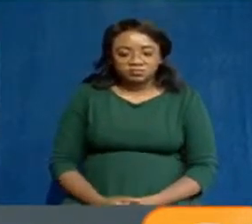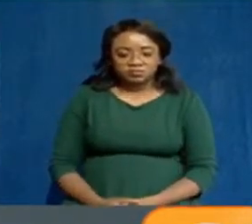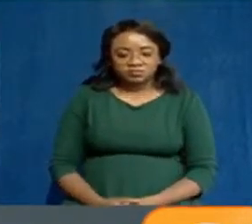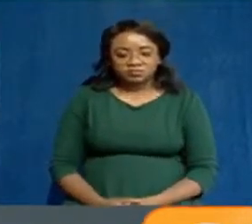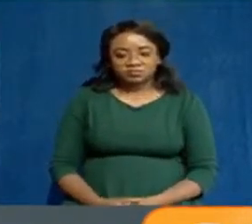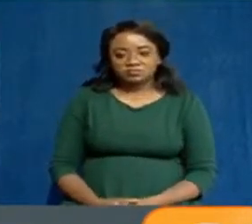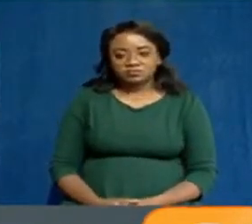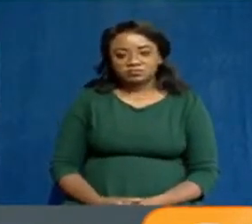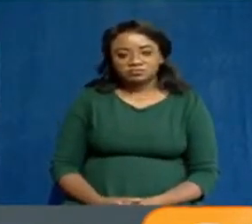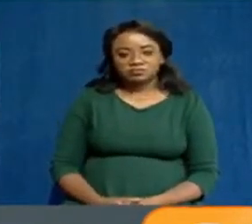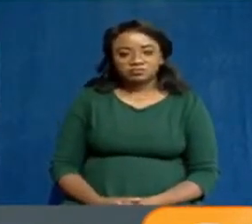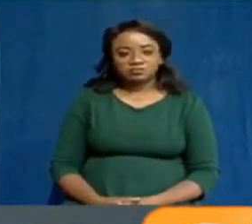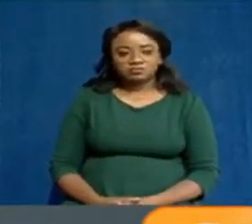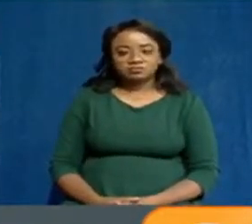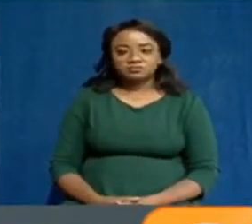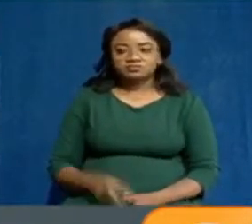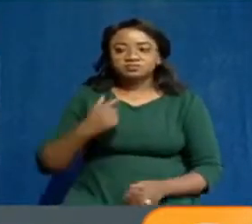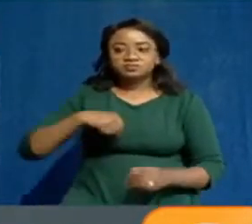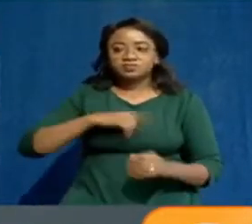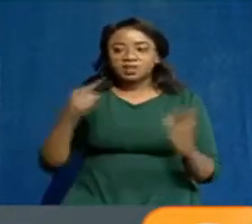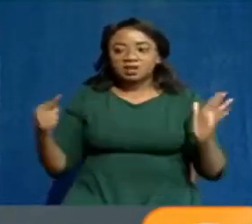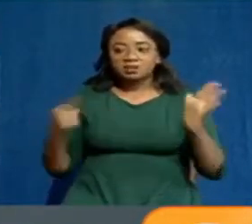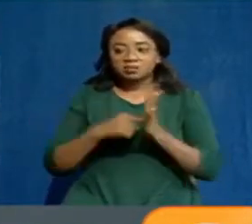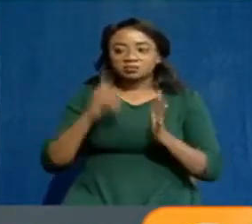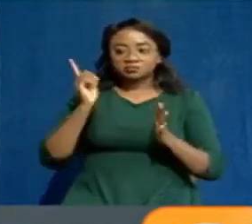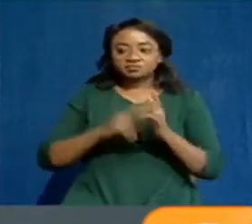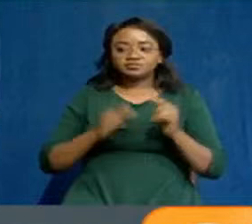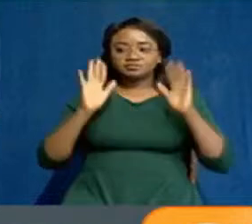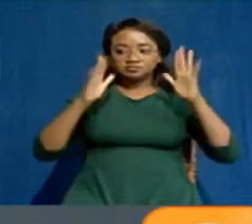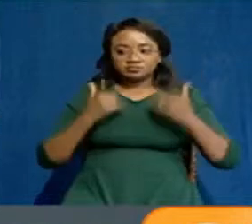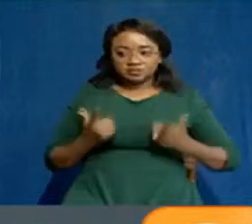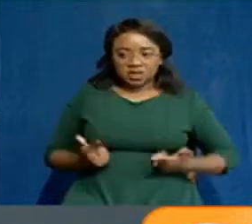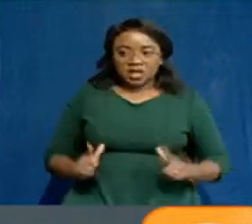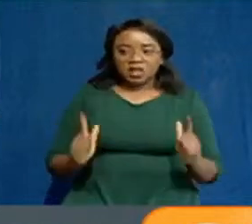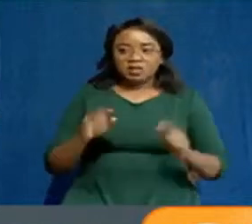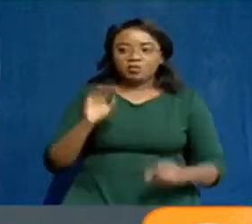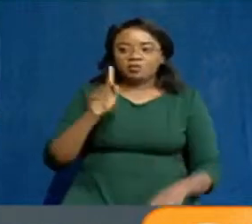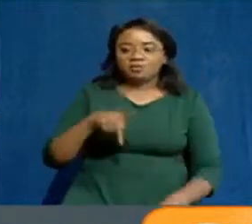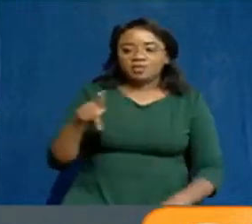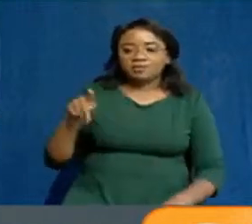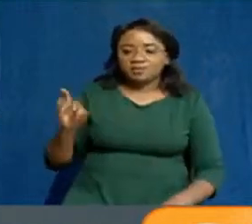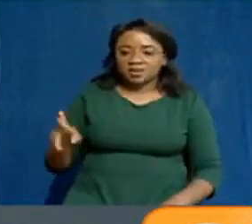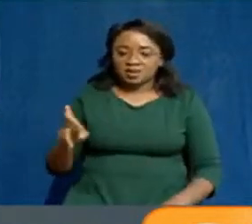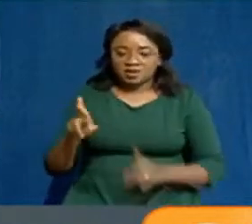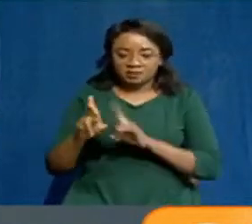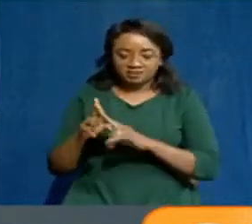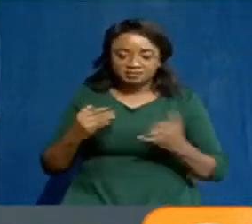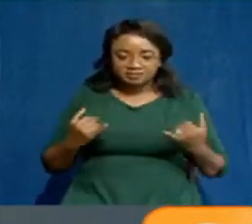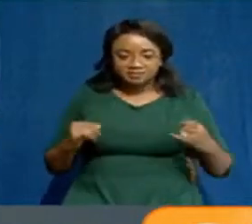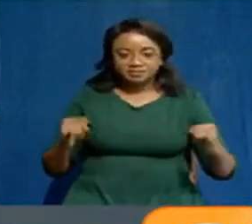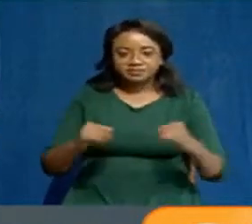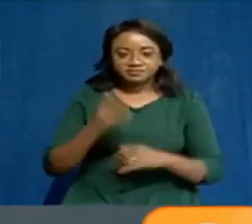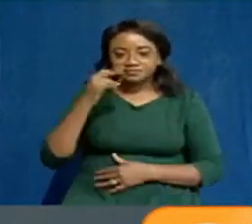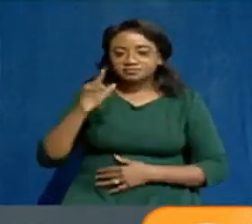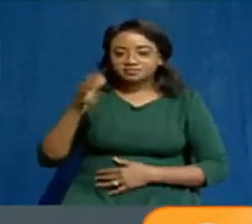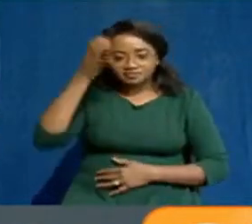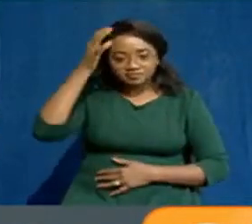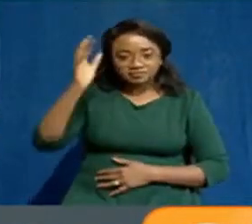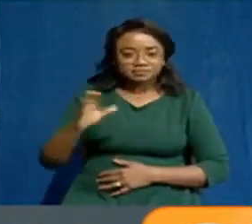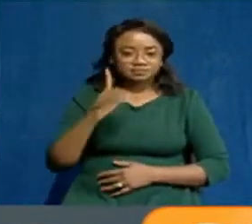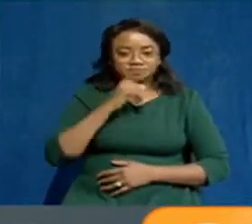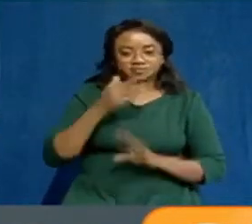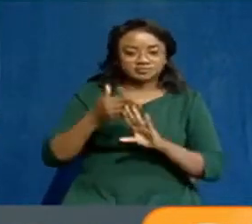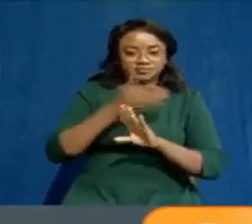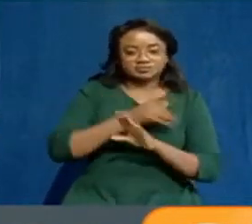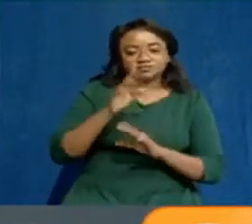is, let us allow for EPR to take its space. This is a concept that was predominantly common in the global